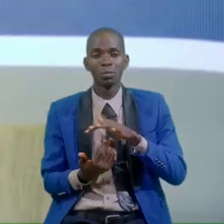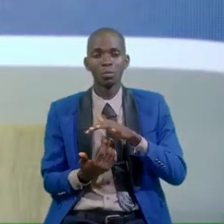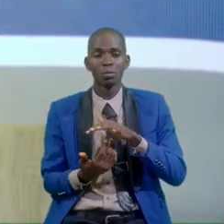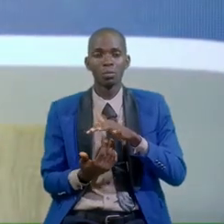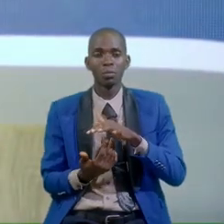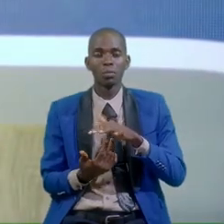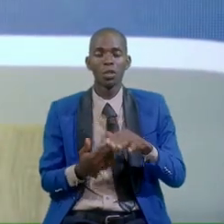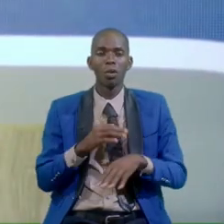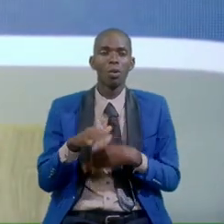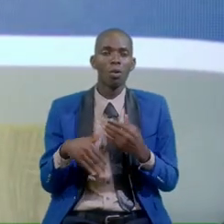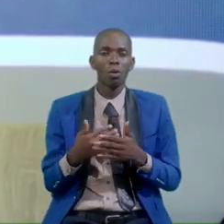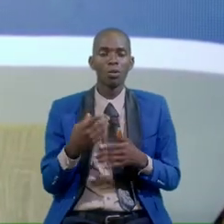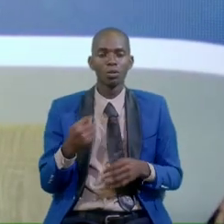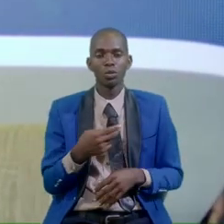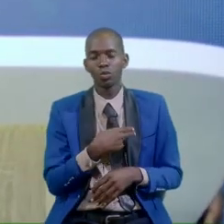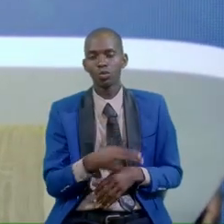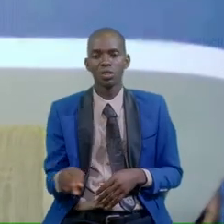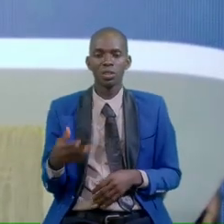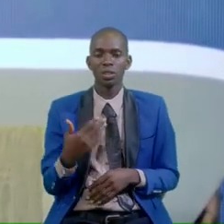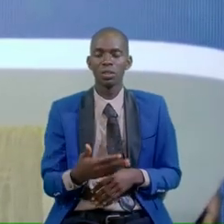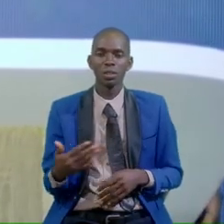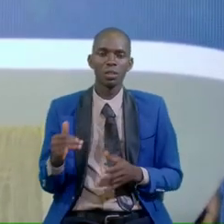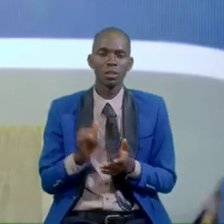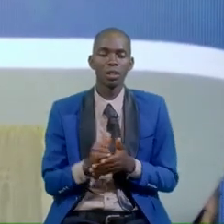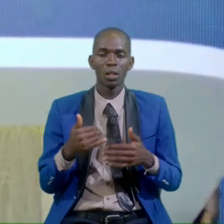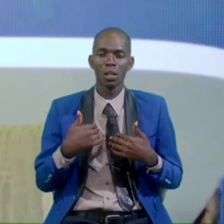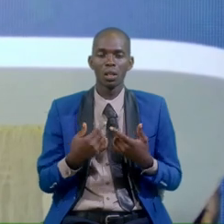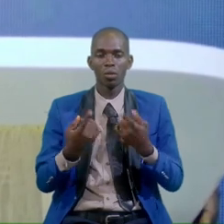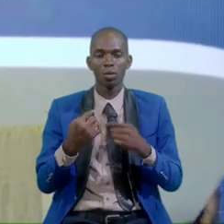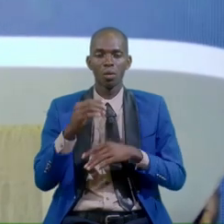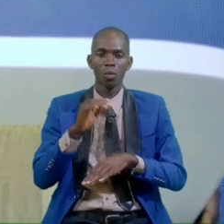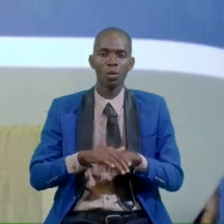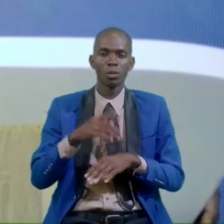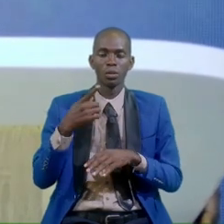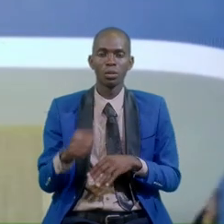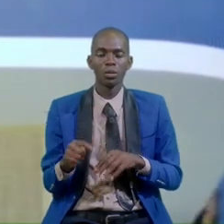all the useless things that have come on the altar.